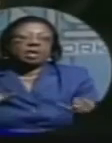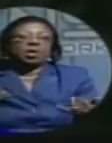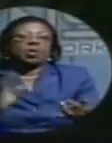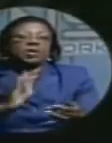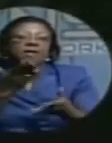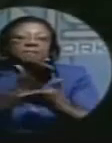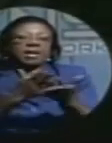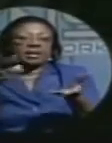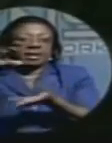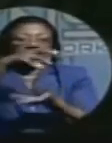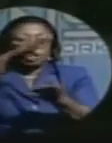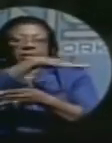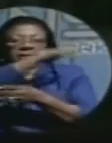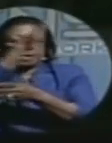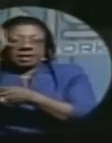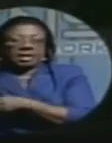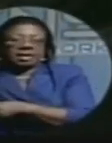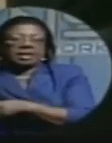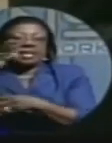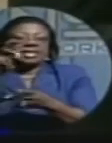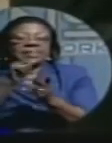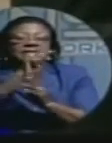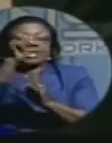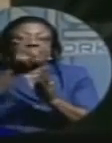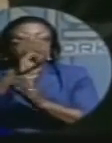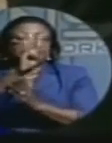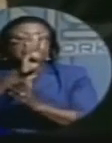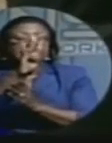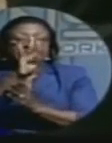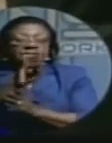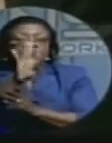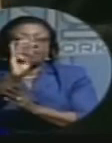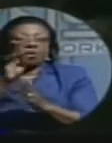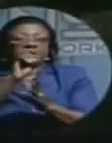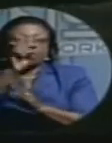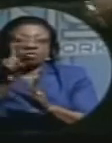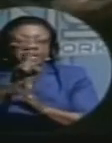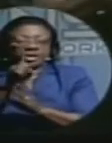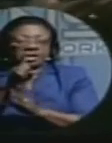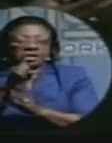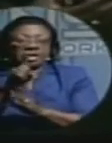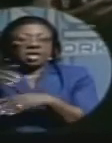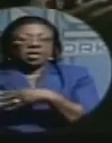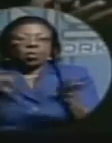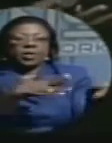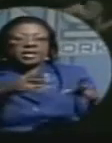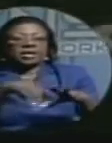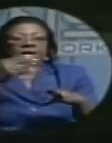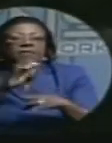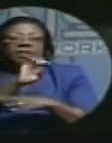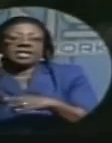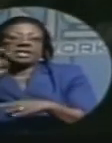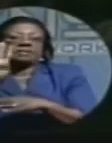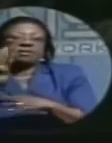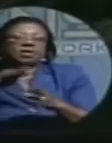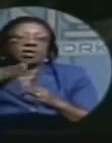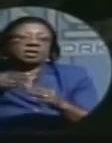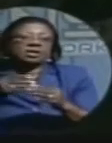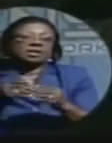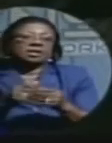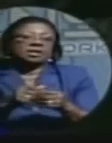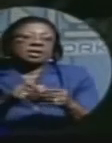have partly cloudy skies, temperature 74 degrees, relative humidity 79%. Your winds are out of the east at 4 knots, barometric